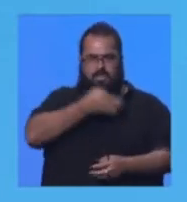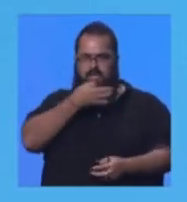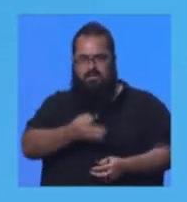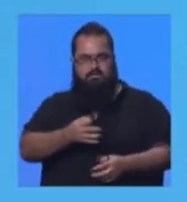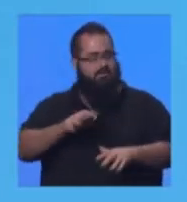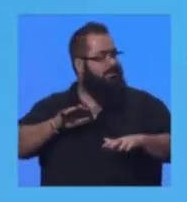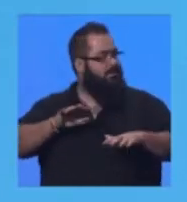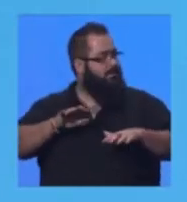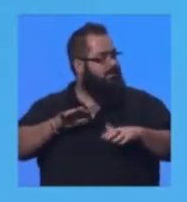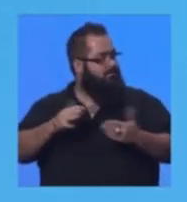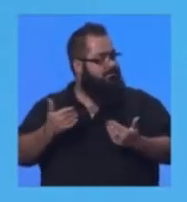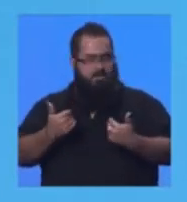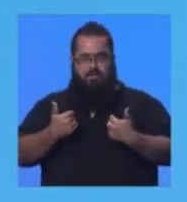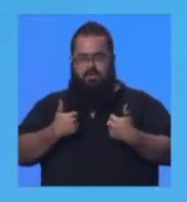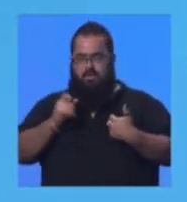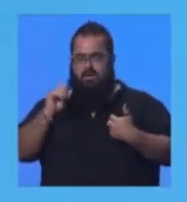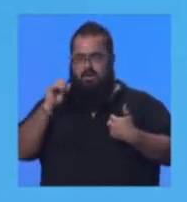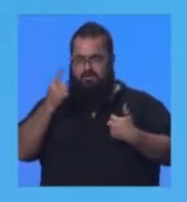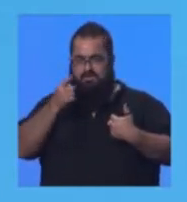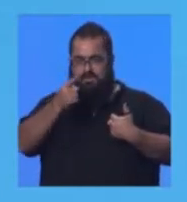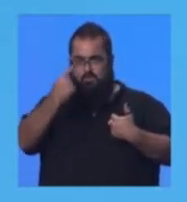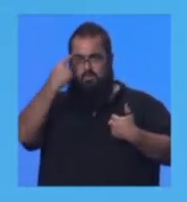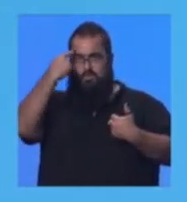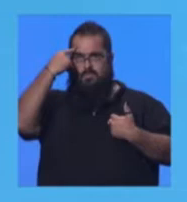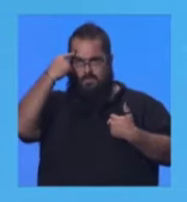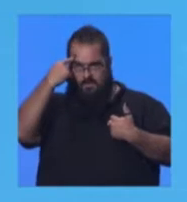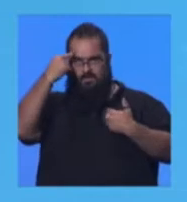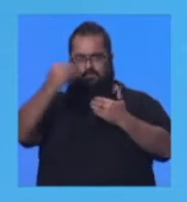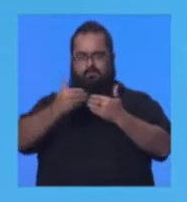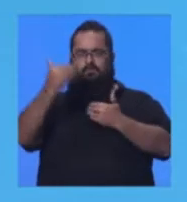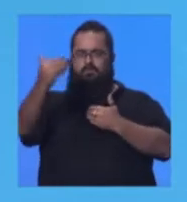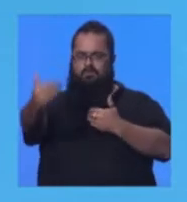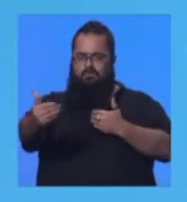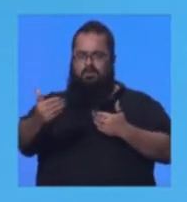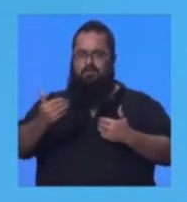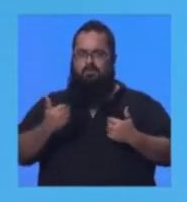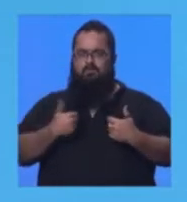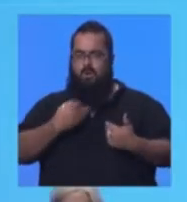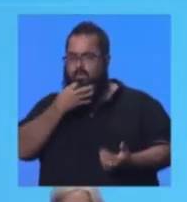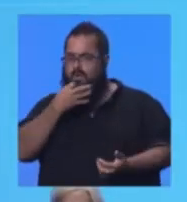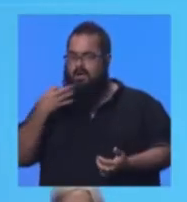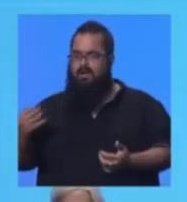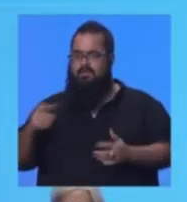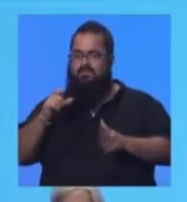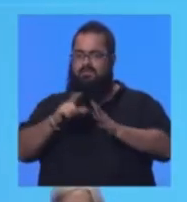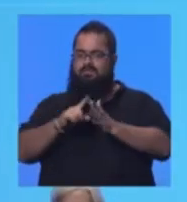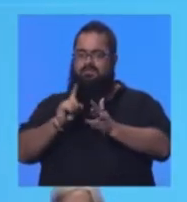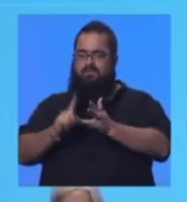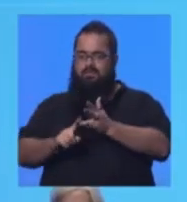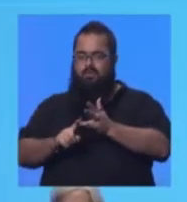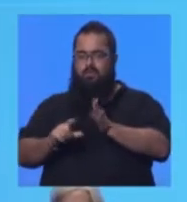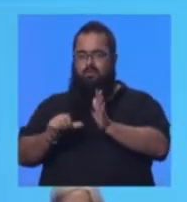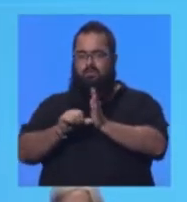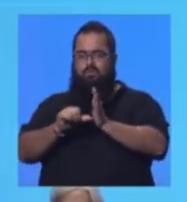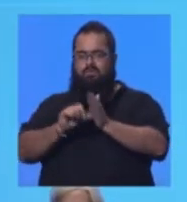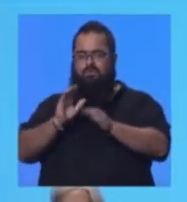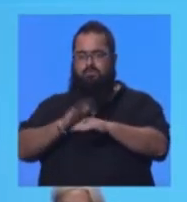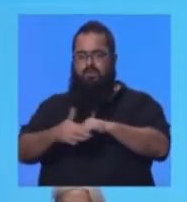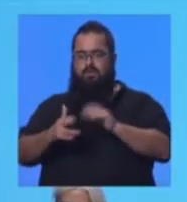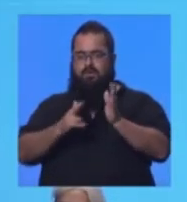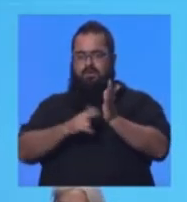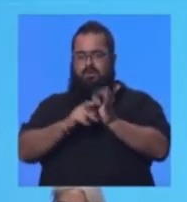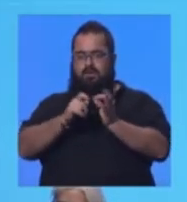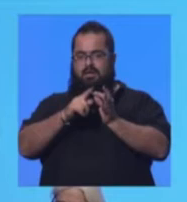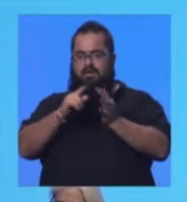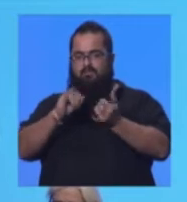But I do understand your thinking, and if I may, I'll just ask the CEO on the question of NAIBERs and